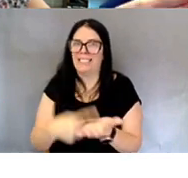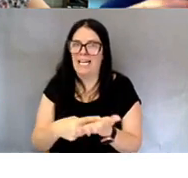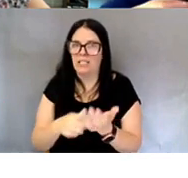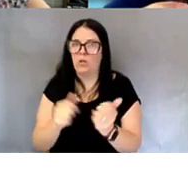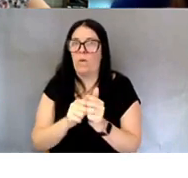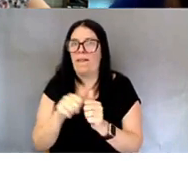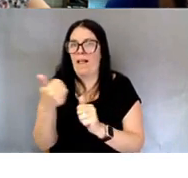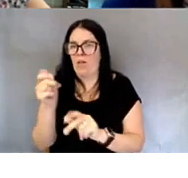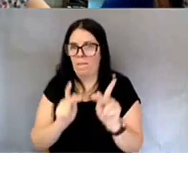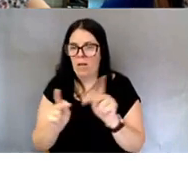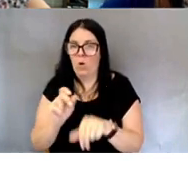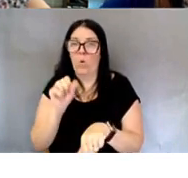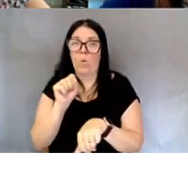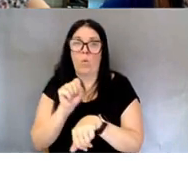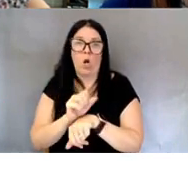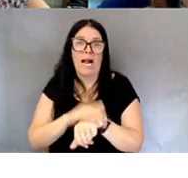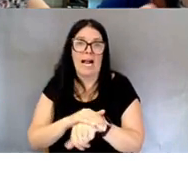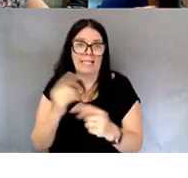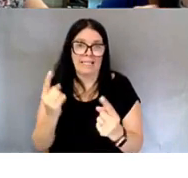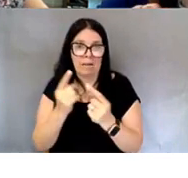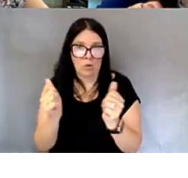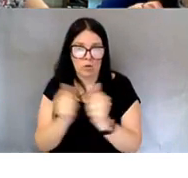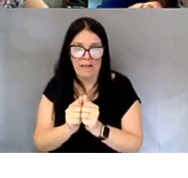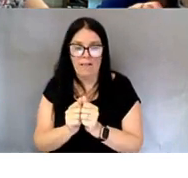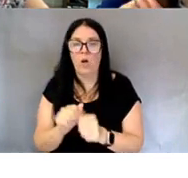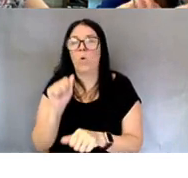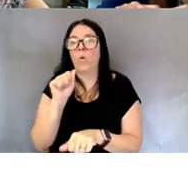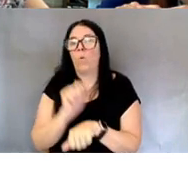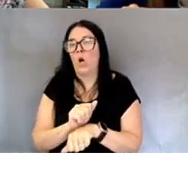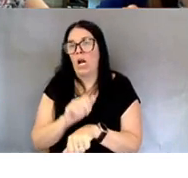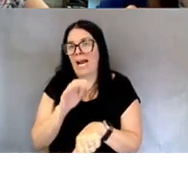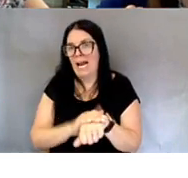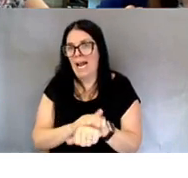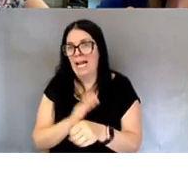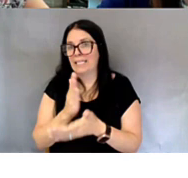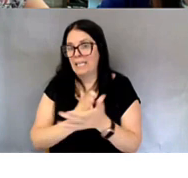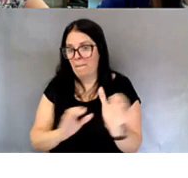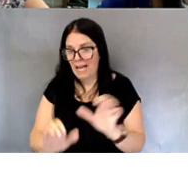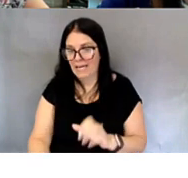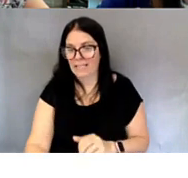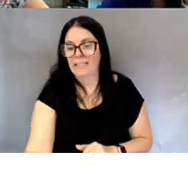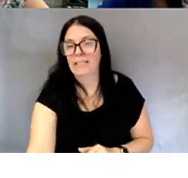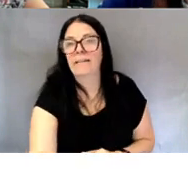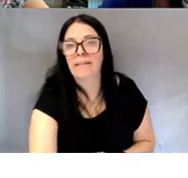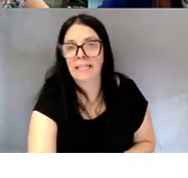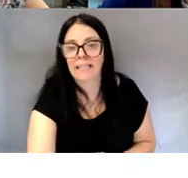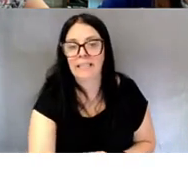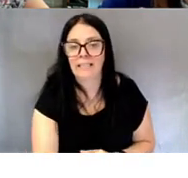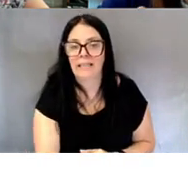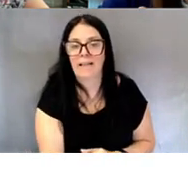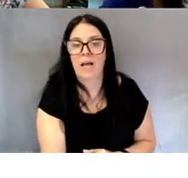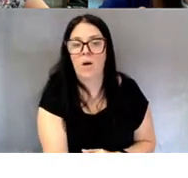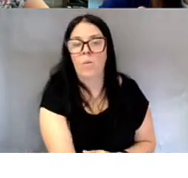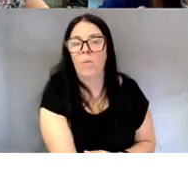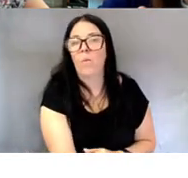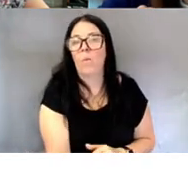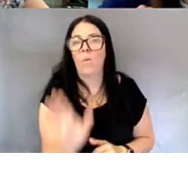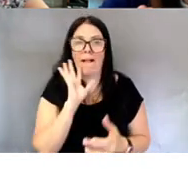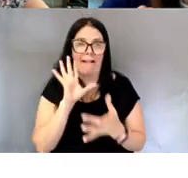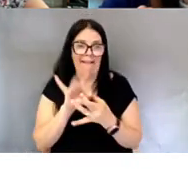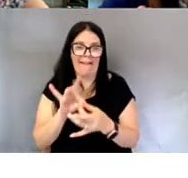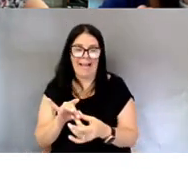working on something together, working on some activities, that link the learning. So